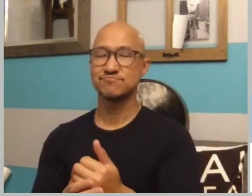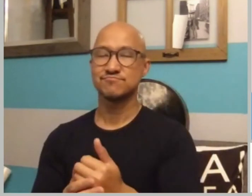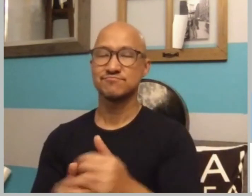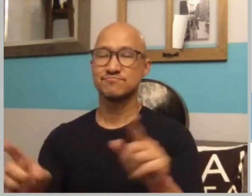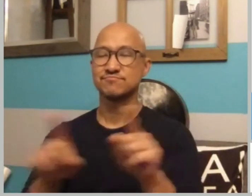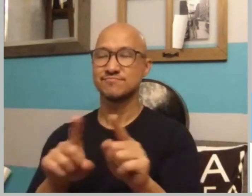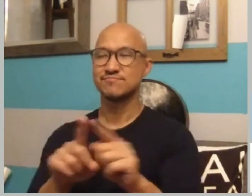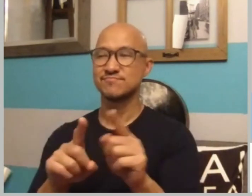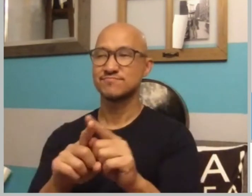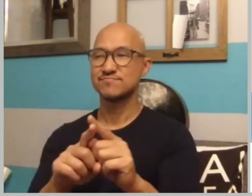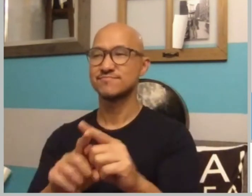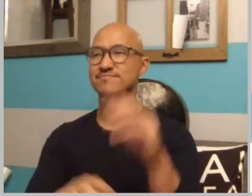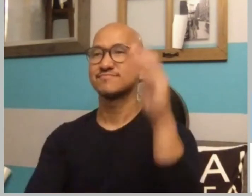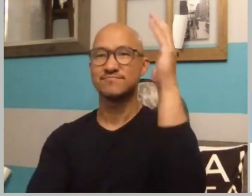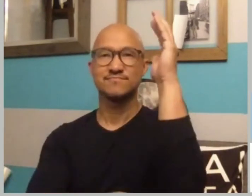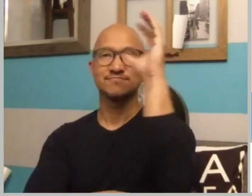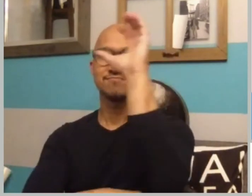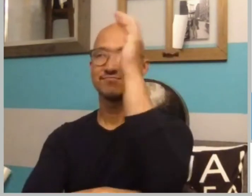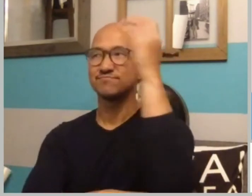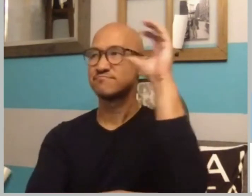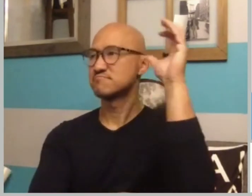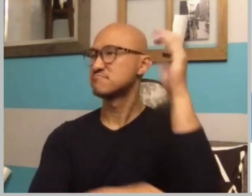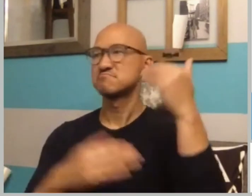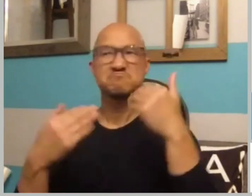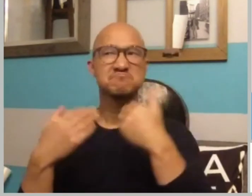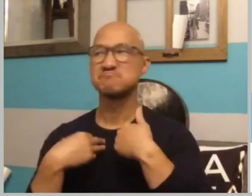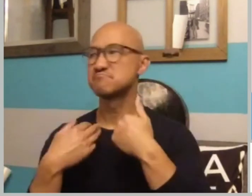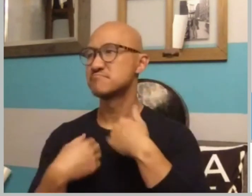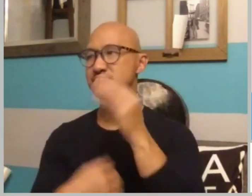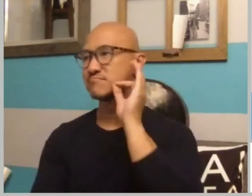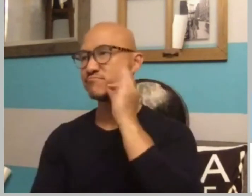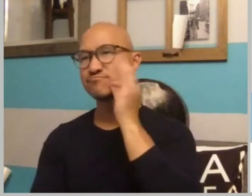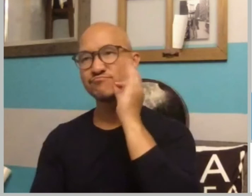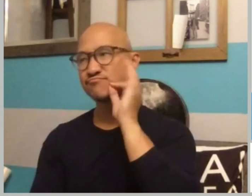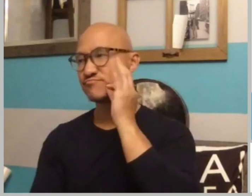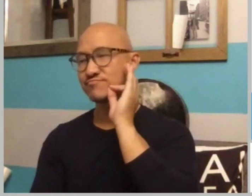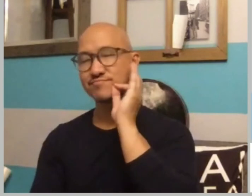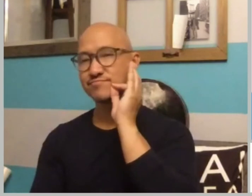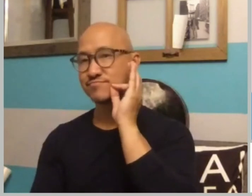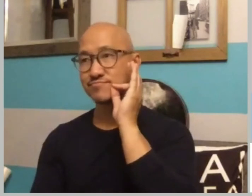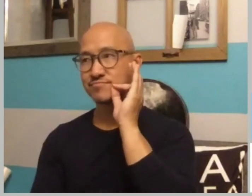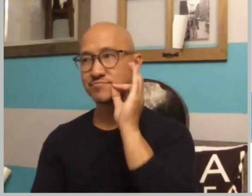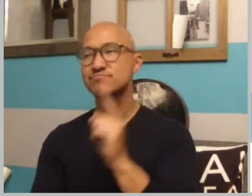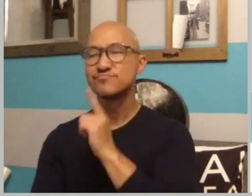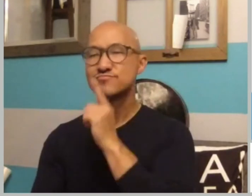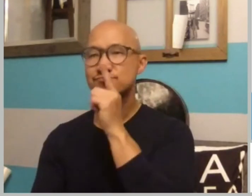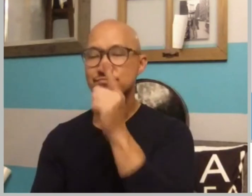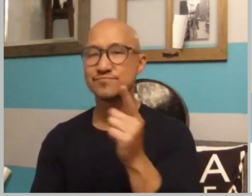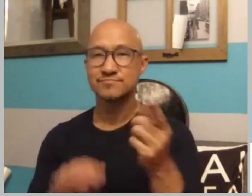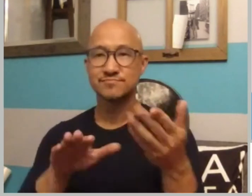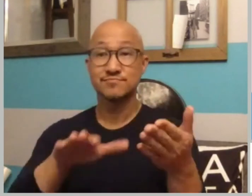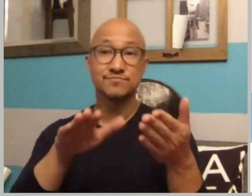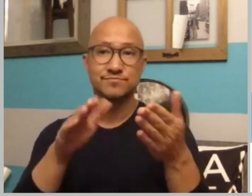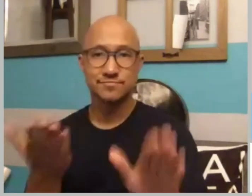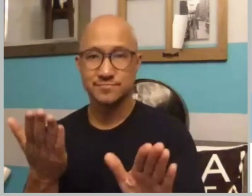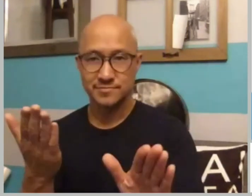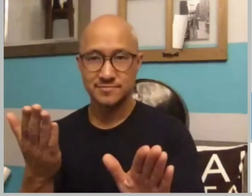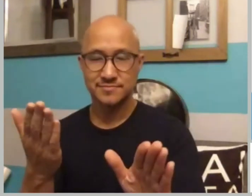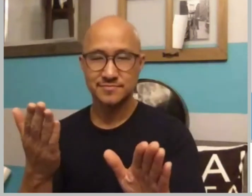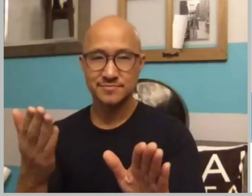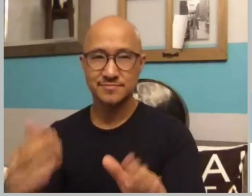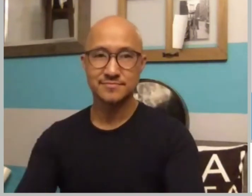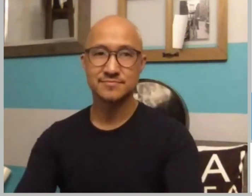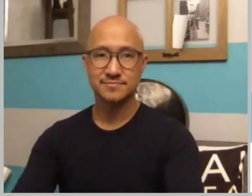Right. So those are really the themes of First and Second Peter, right? Like reminding the saints of their